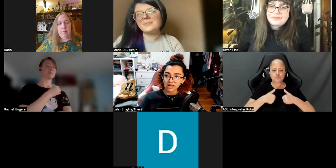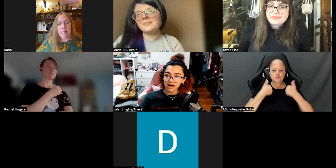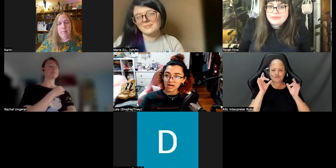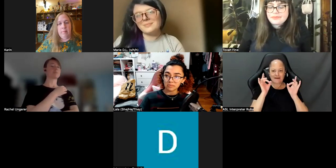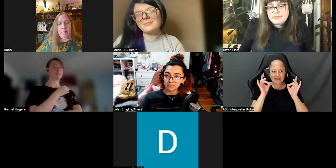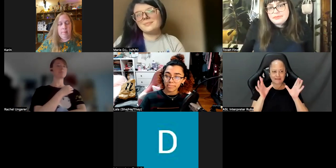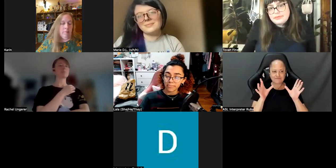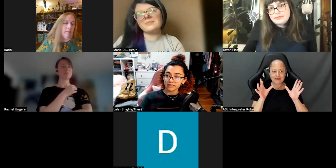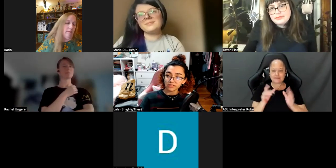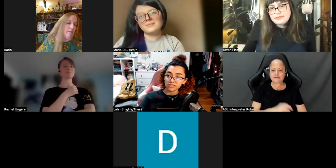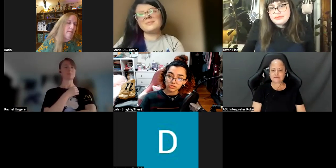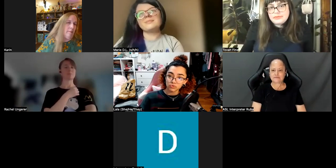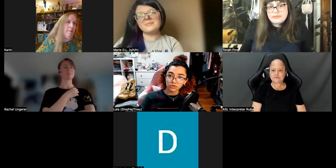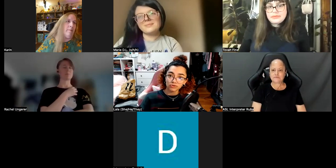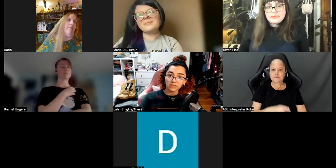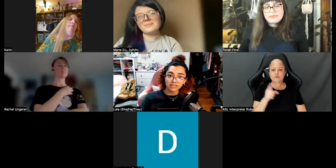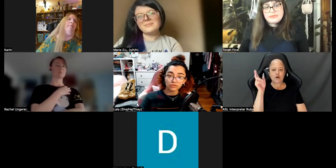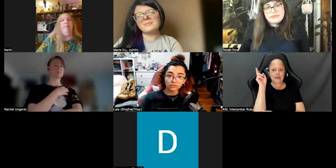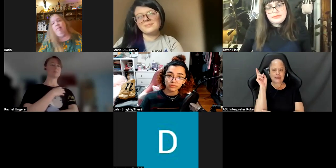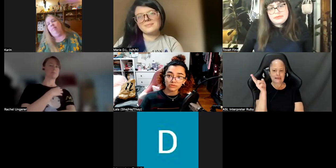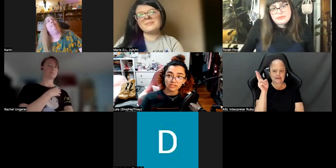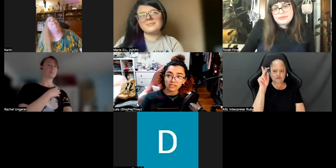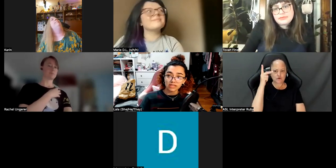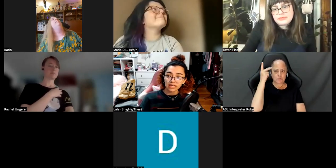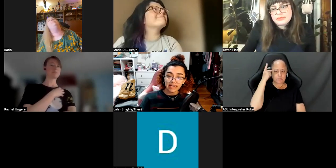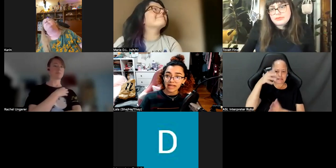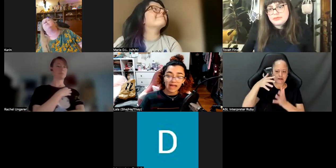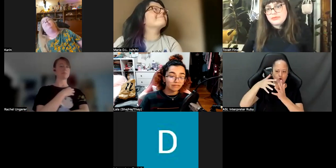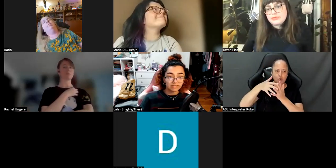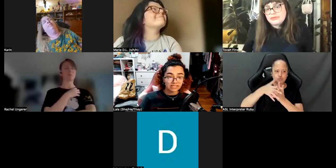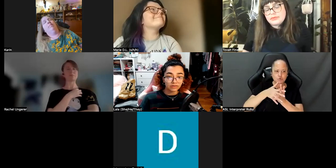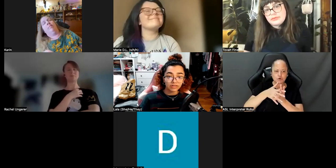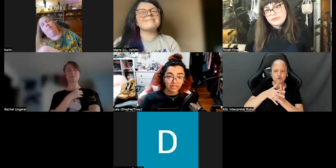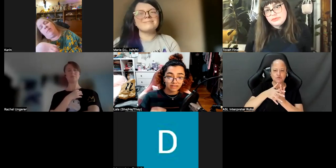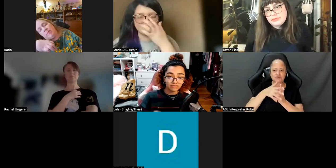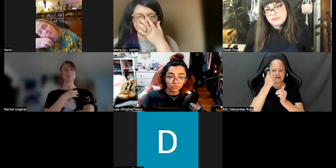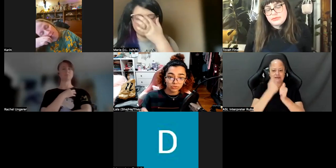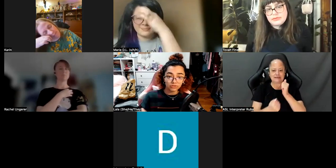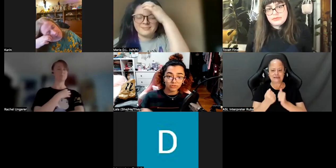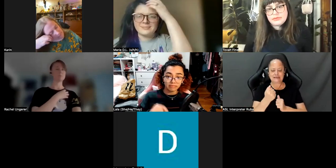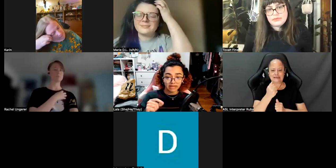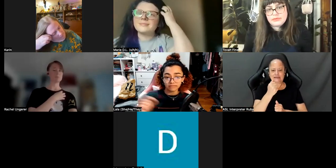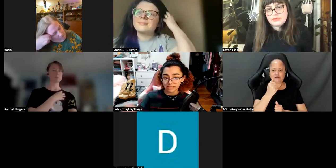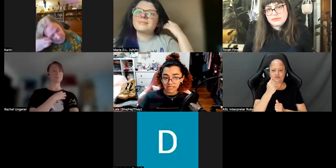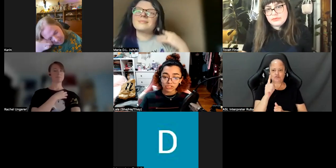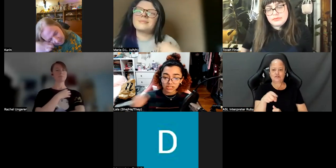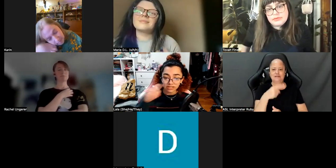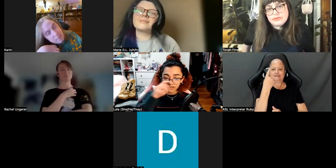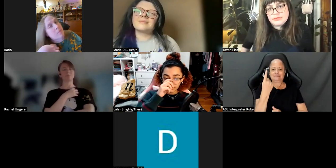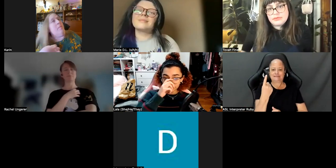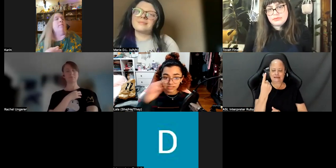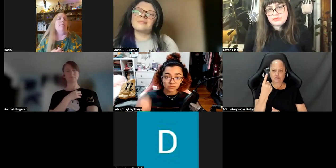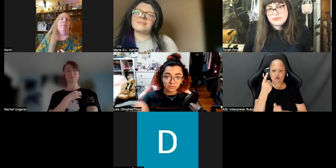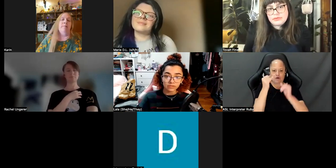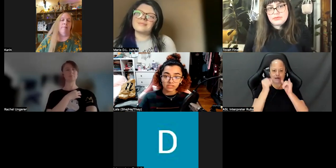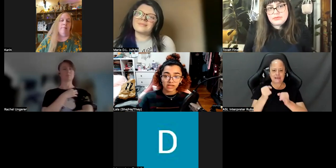violence. There is historical political roots in every single individual manifestation